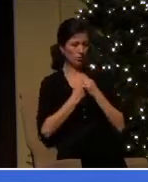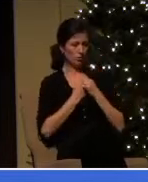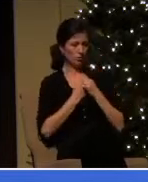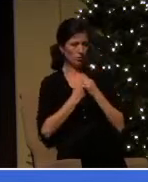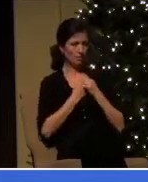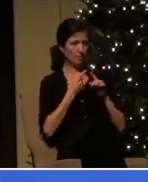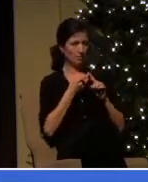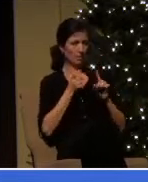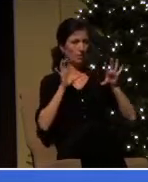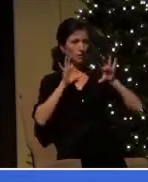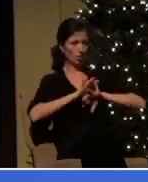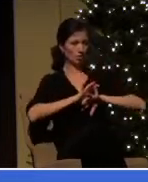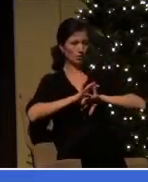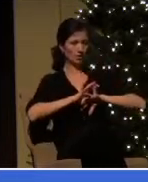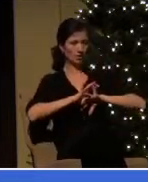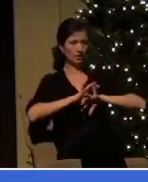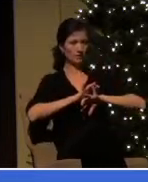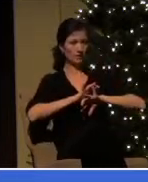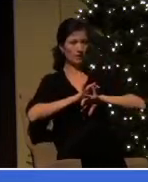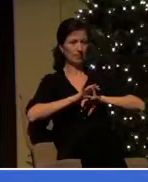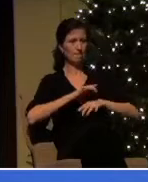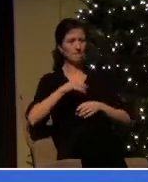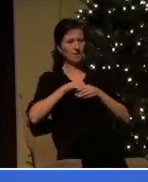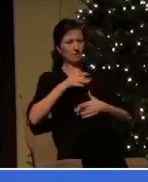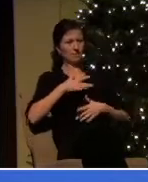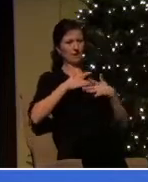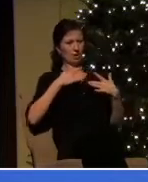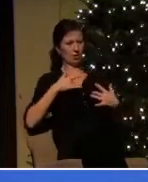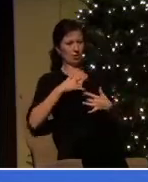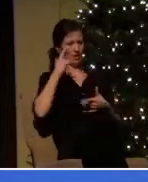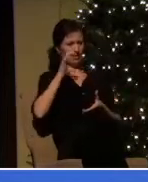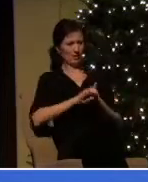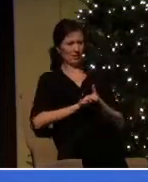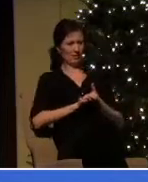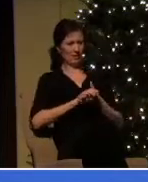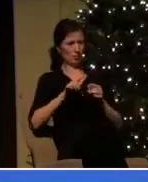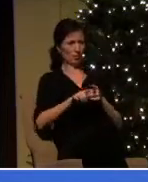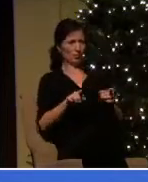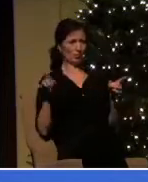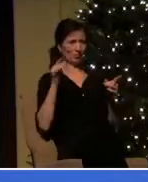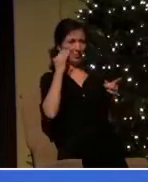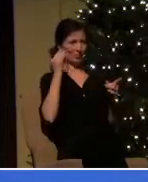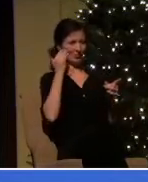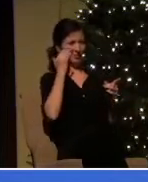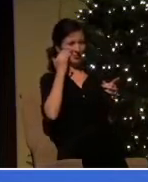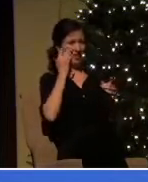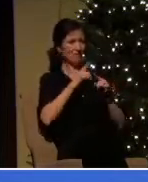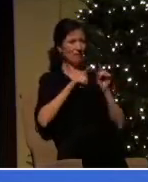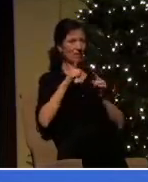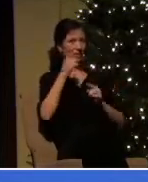of darkness." I believe with all my heart, and you know this, but I believe with all my heart that God has